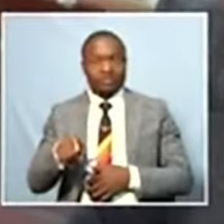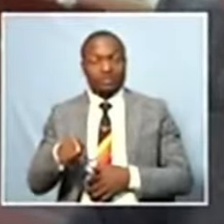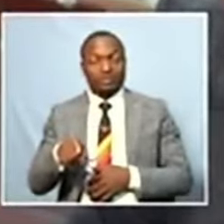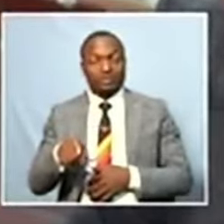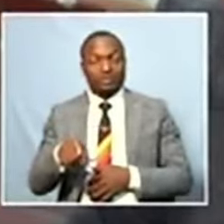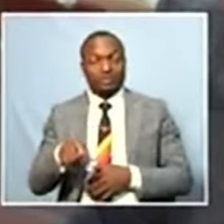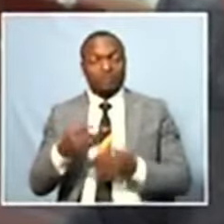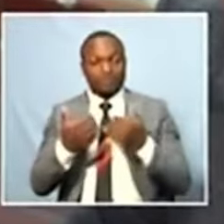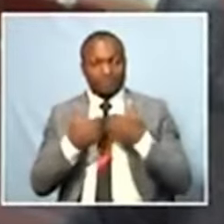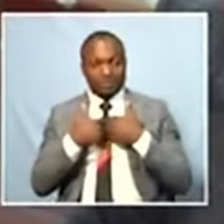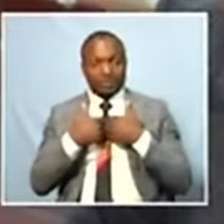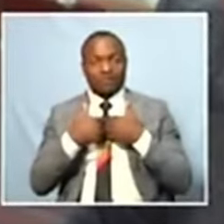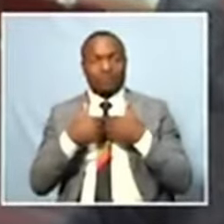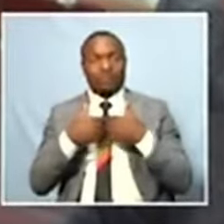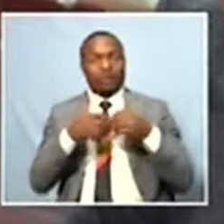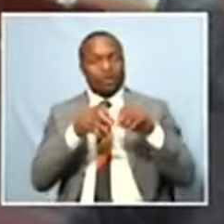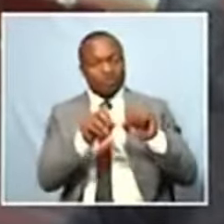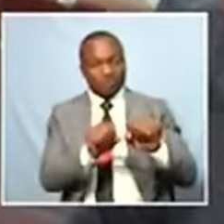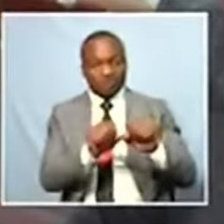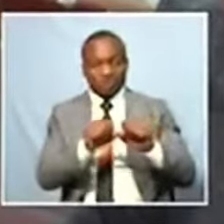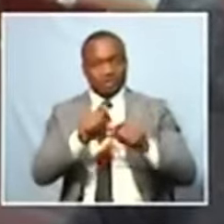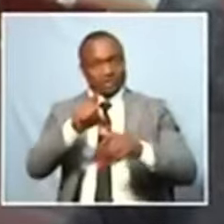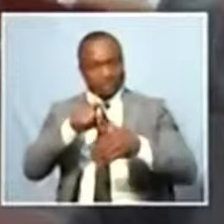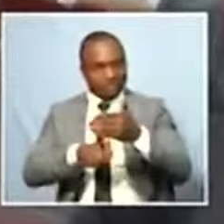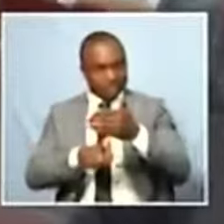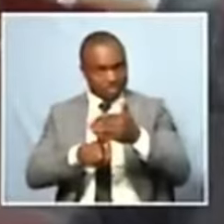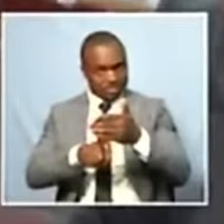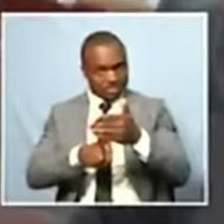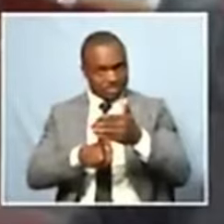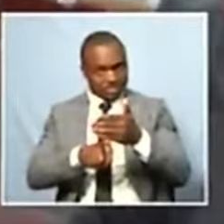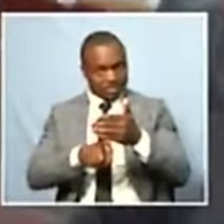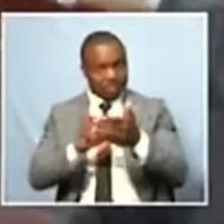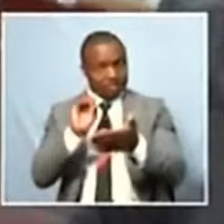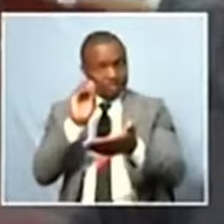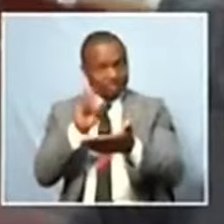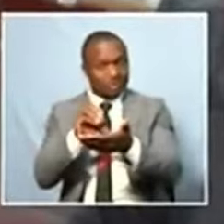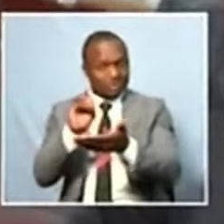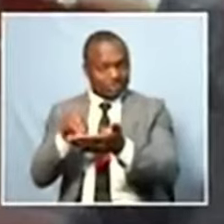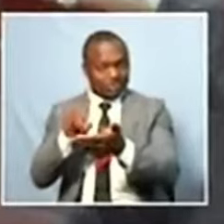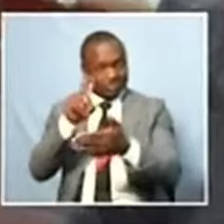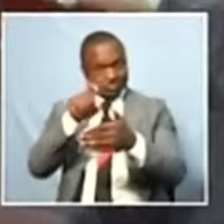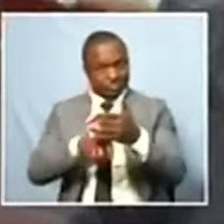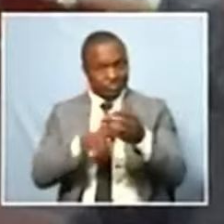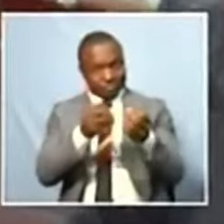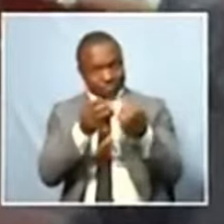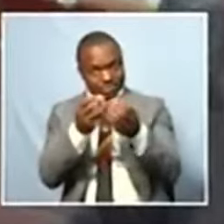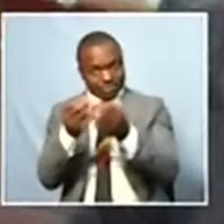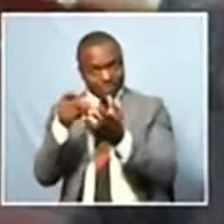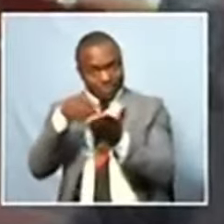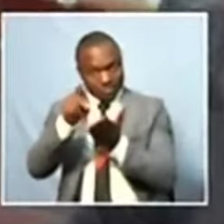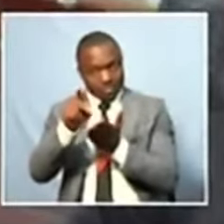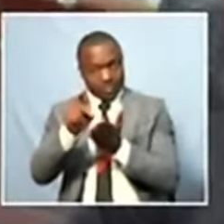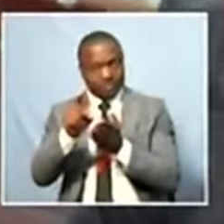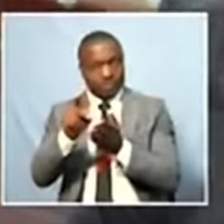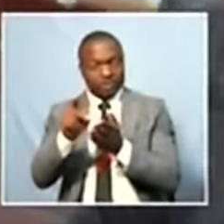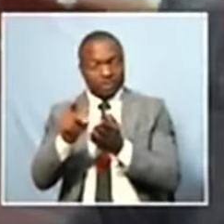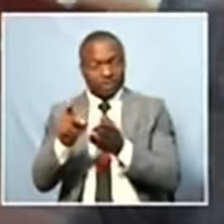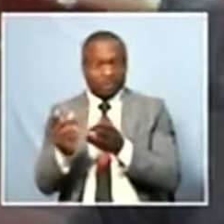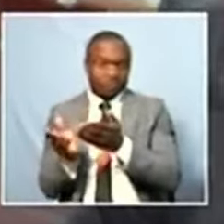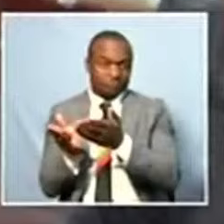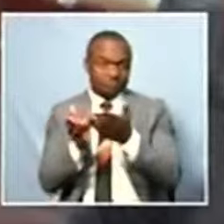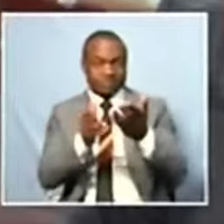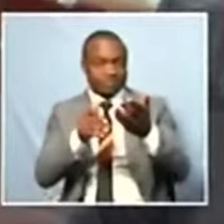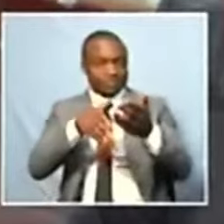tax mechanism which imposes tax on most of the payments that go outside. And